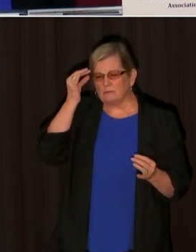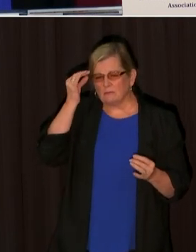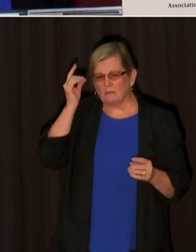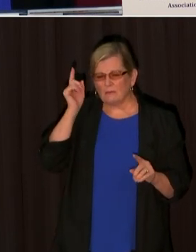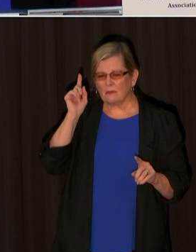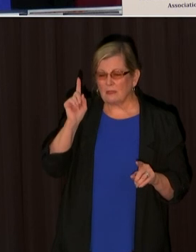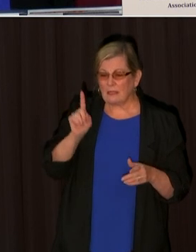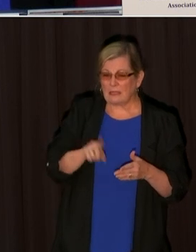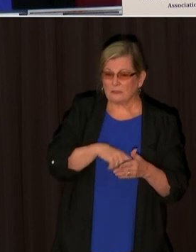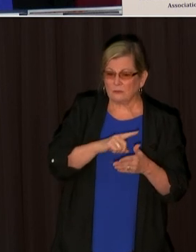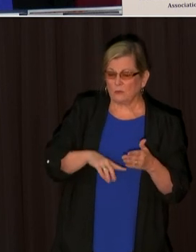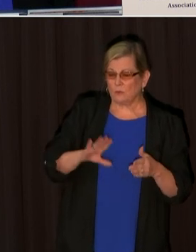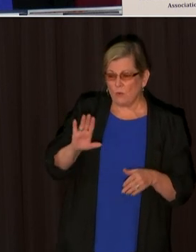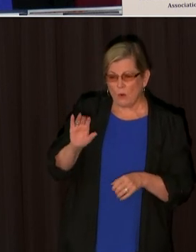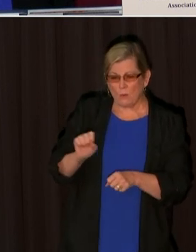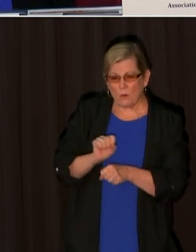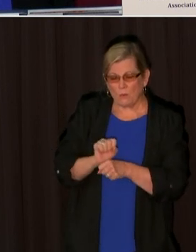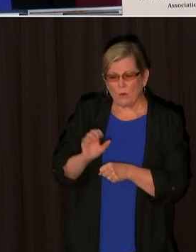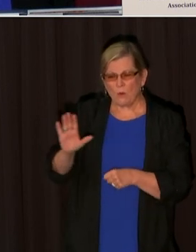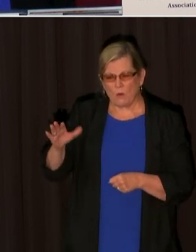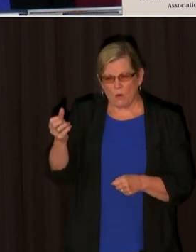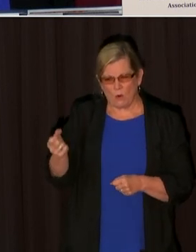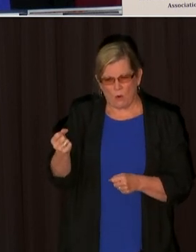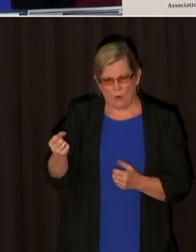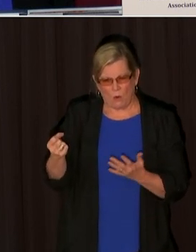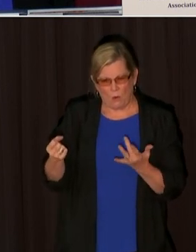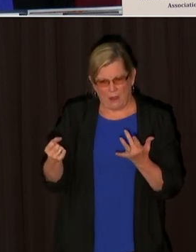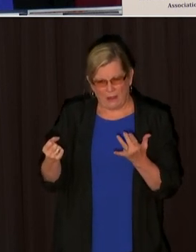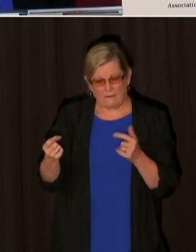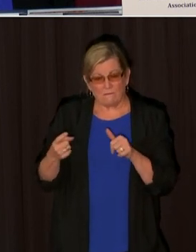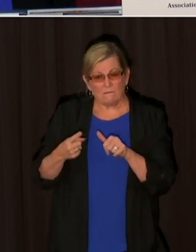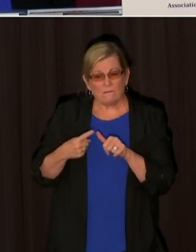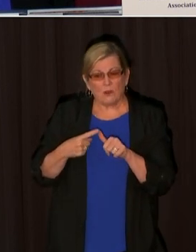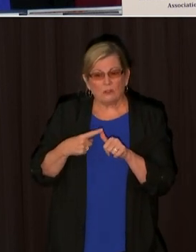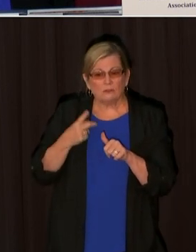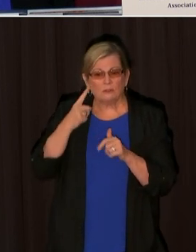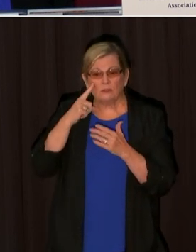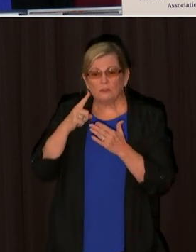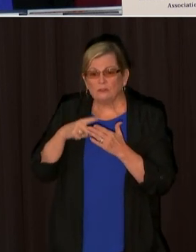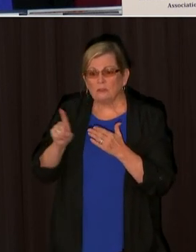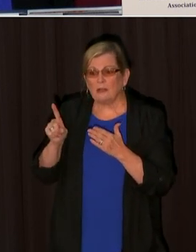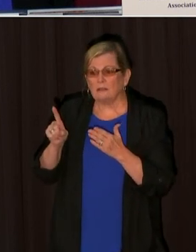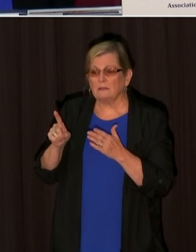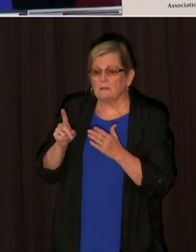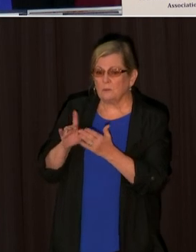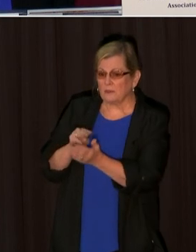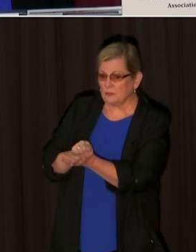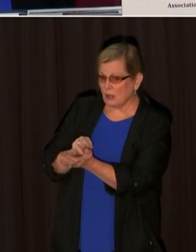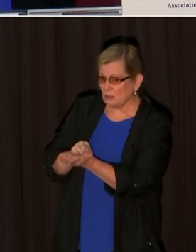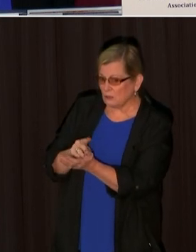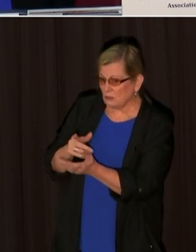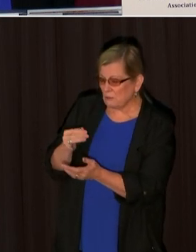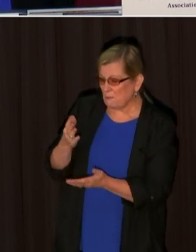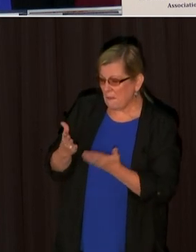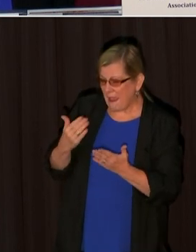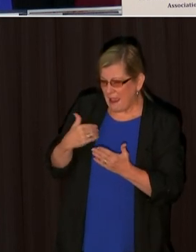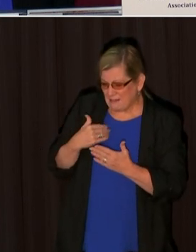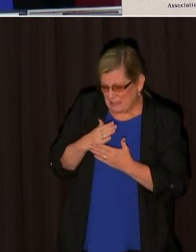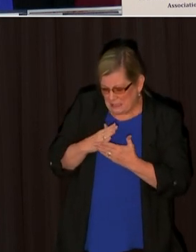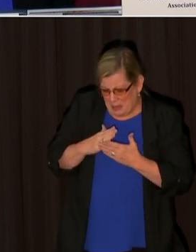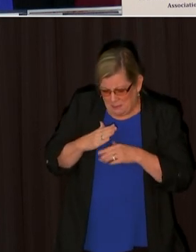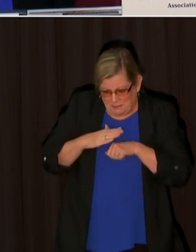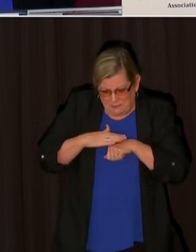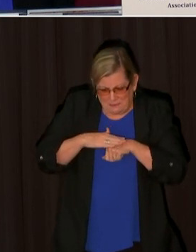please contact your physicians. If you're having any symptoms that could possibly be an indicator of a